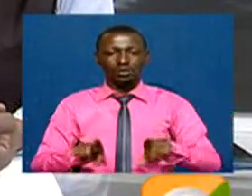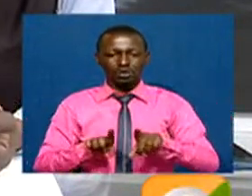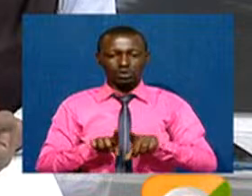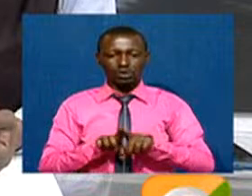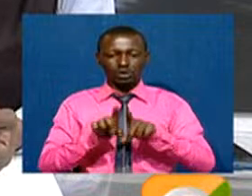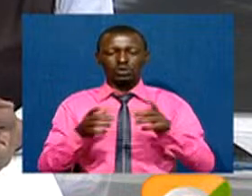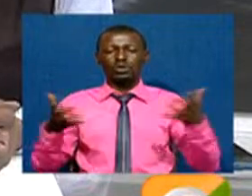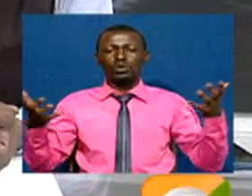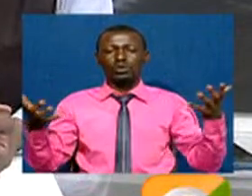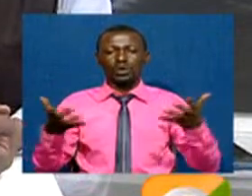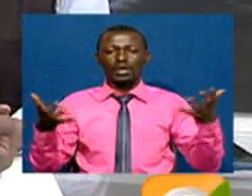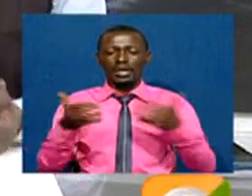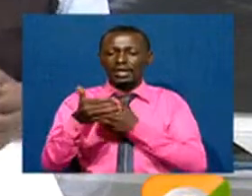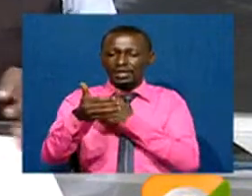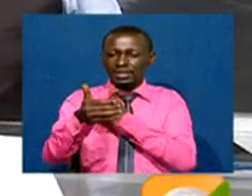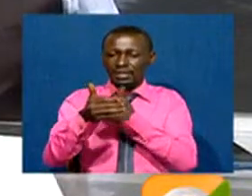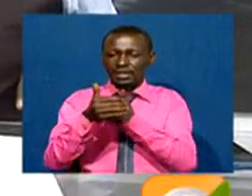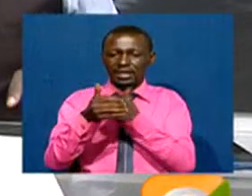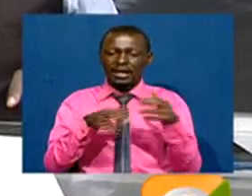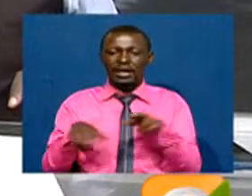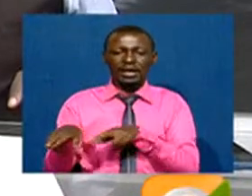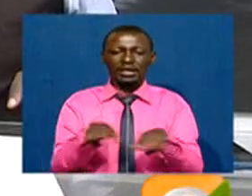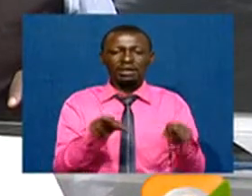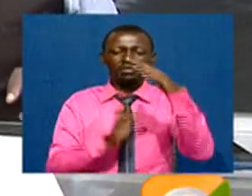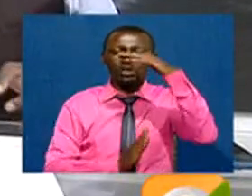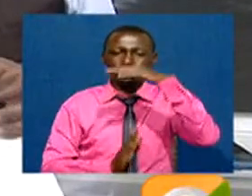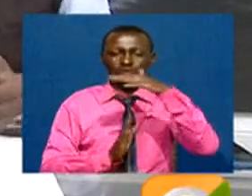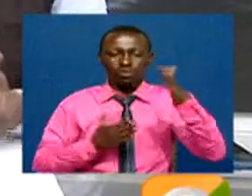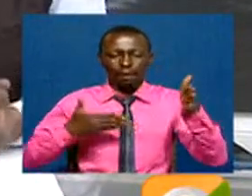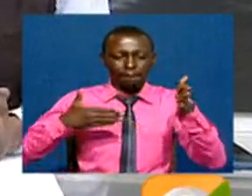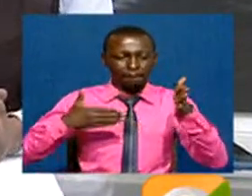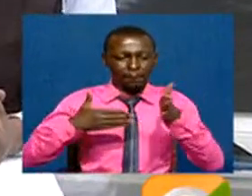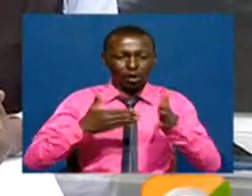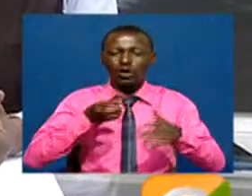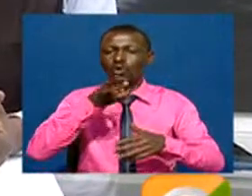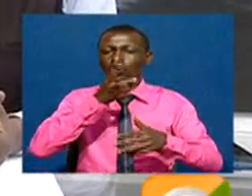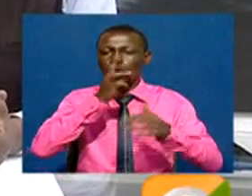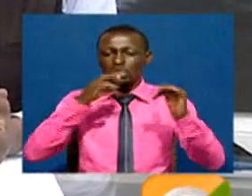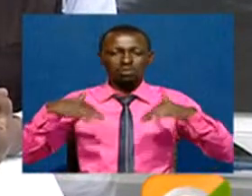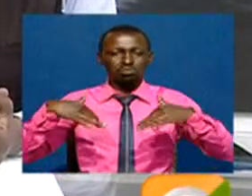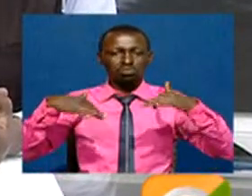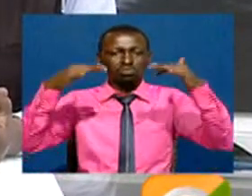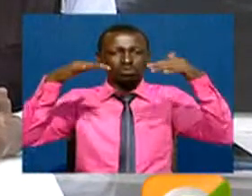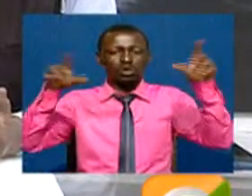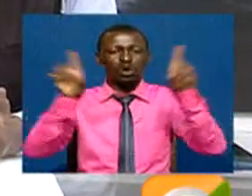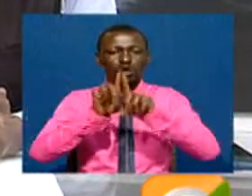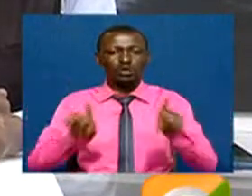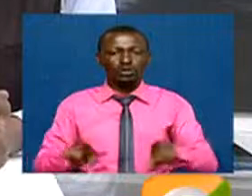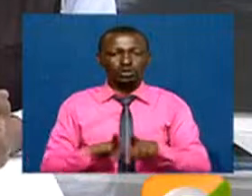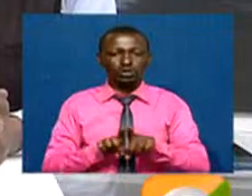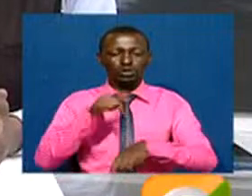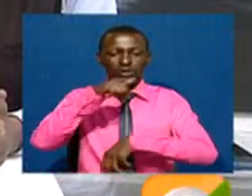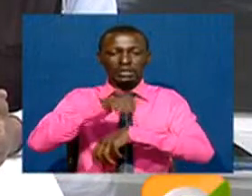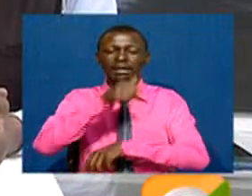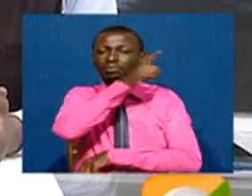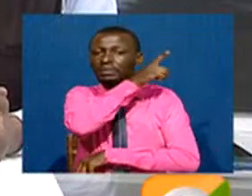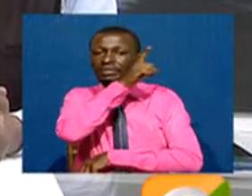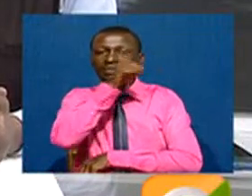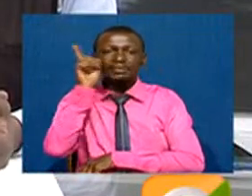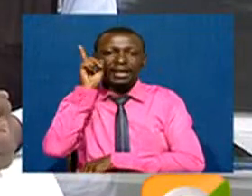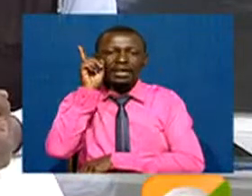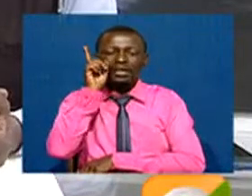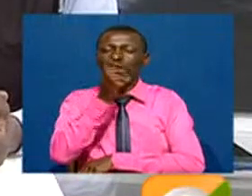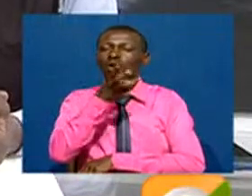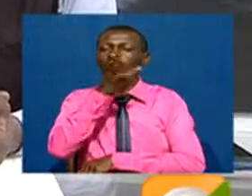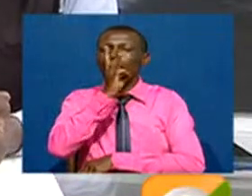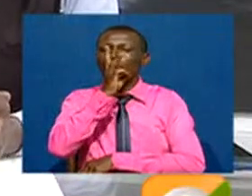not only inhibiting flooding, but also ensuring water shortage to be used in the dry season. Our very own Laura